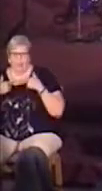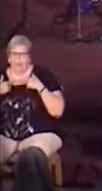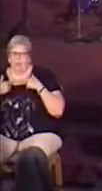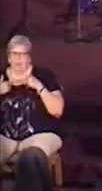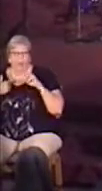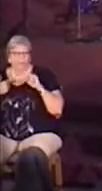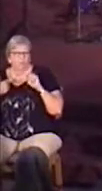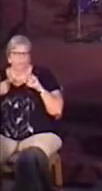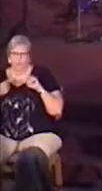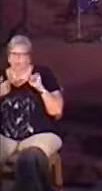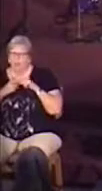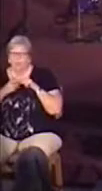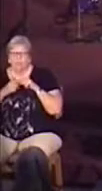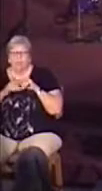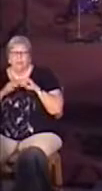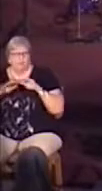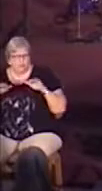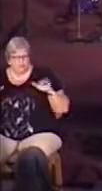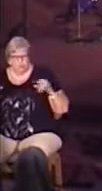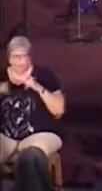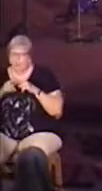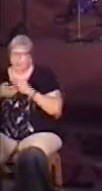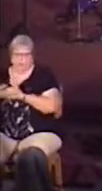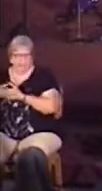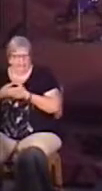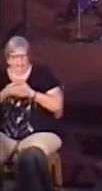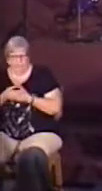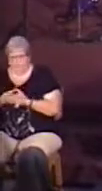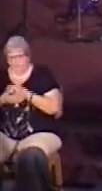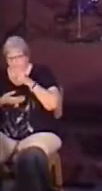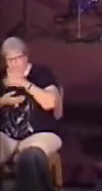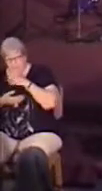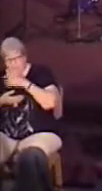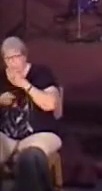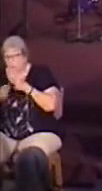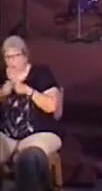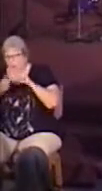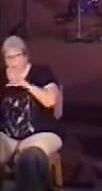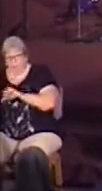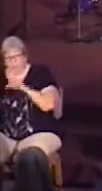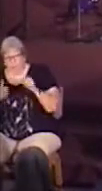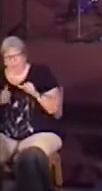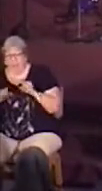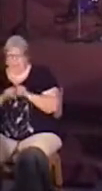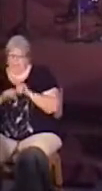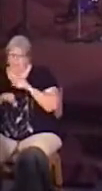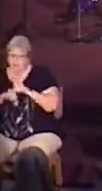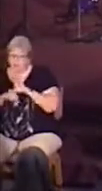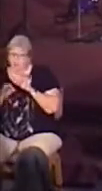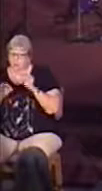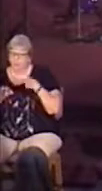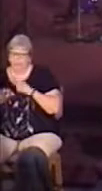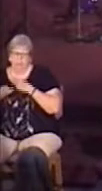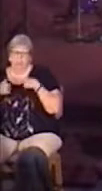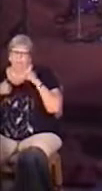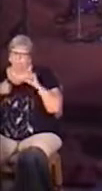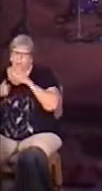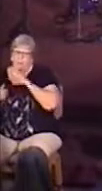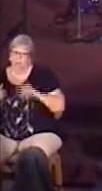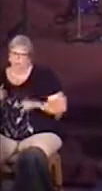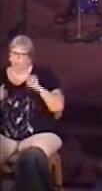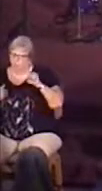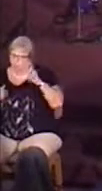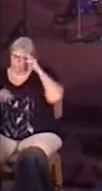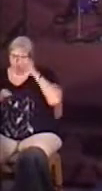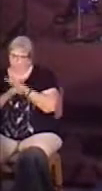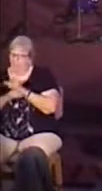of children or infants getting sprinkled or poured upon or immersed in water. And so as a church, if we have one Lord, one